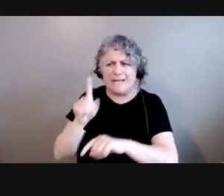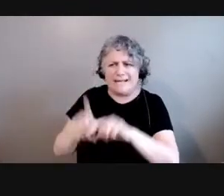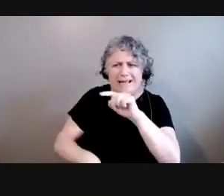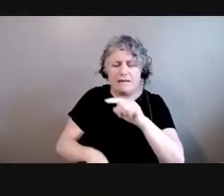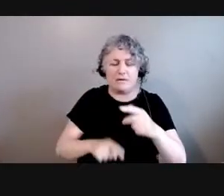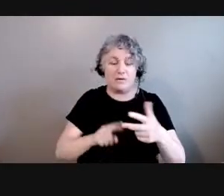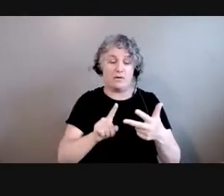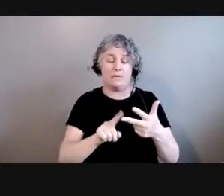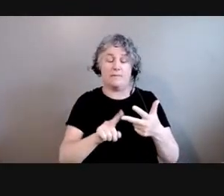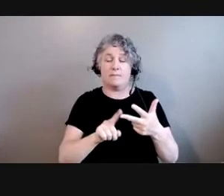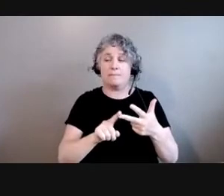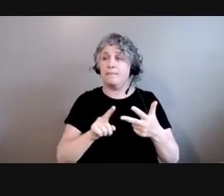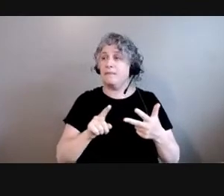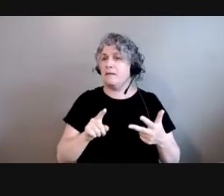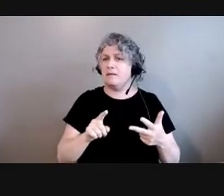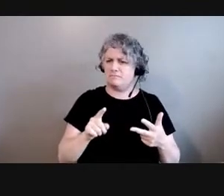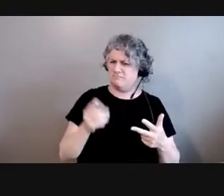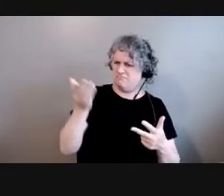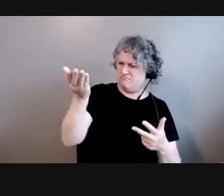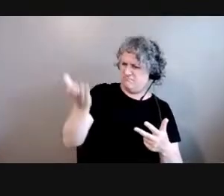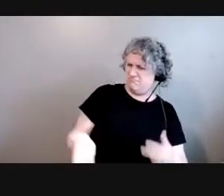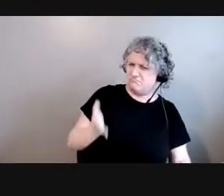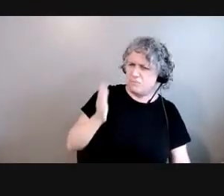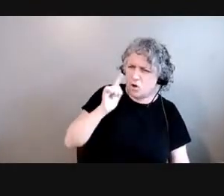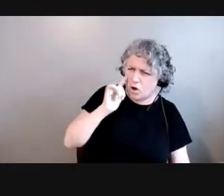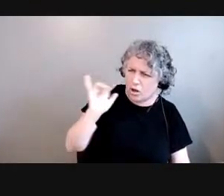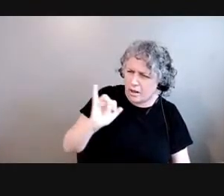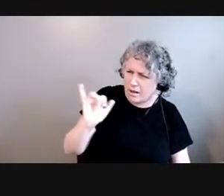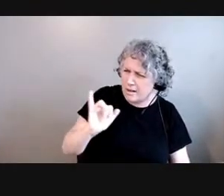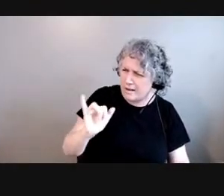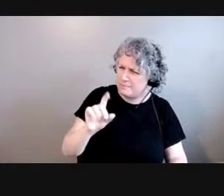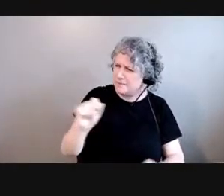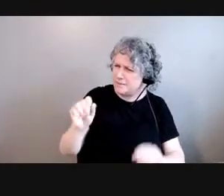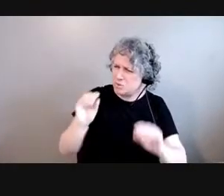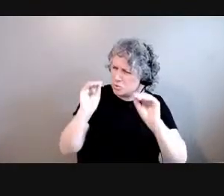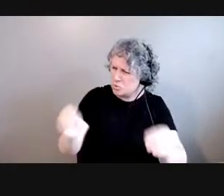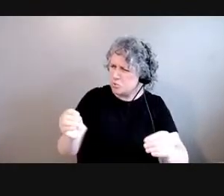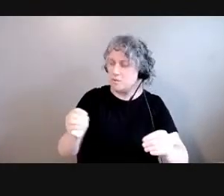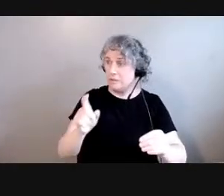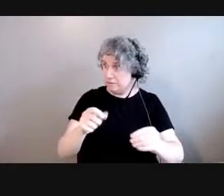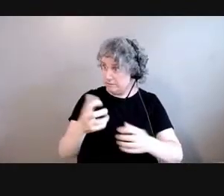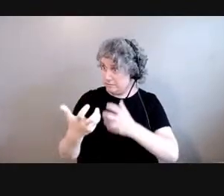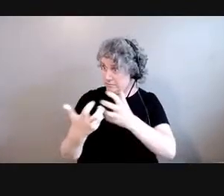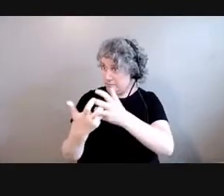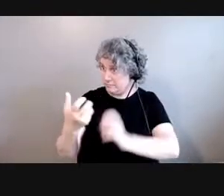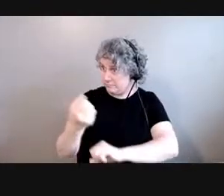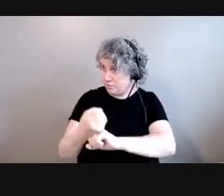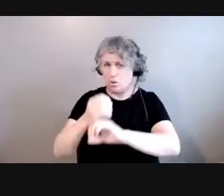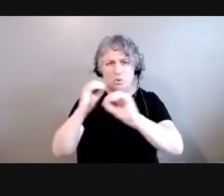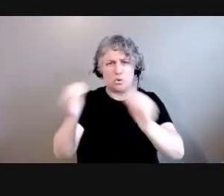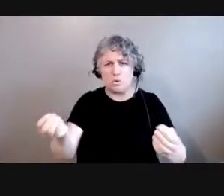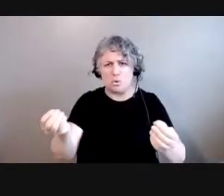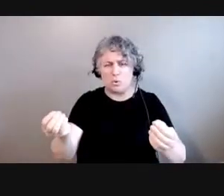don't look like you have a disability, you don't really need this accessibility support. To be anti-ableist is to